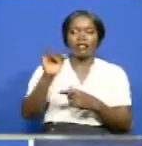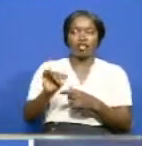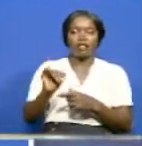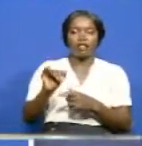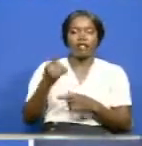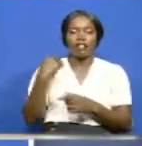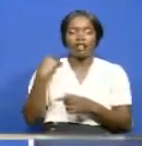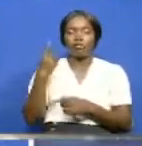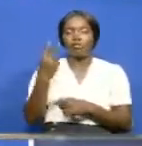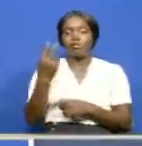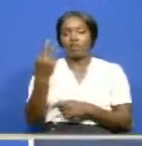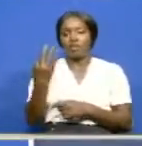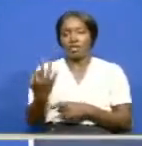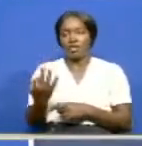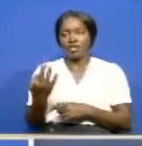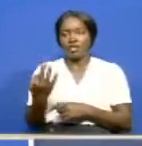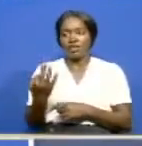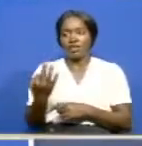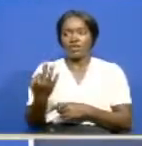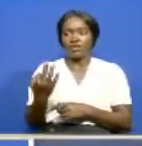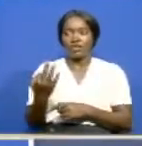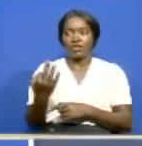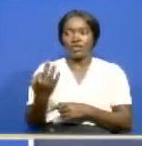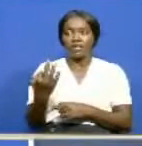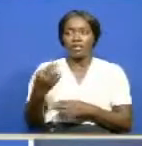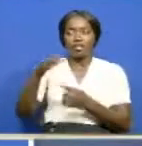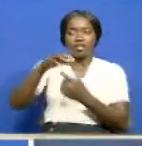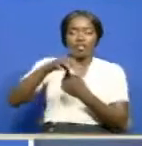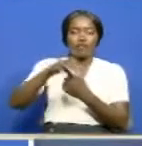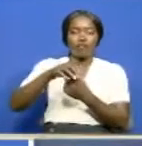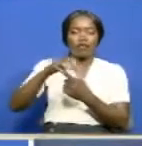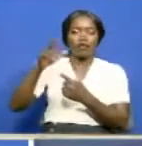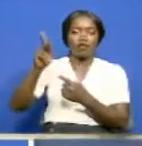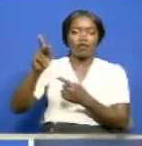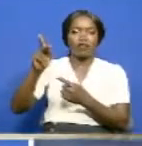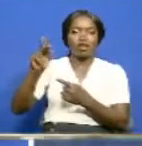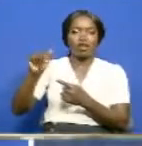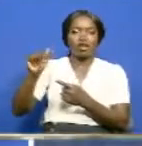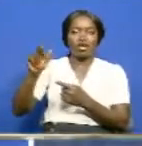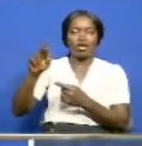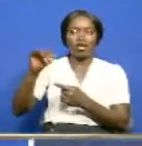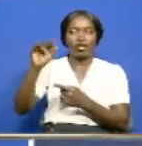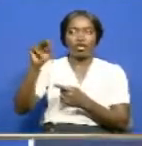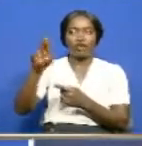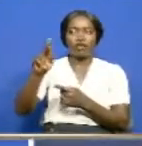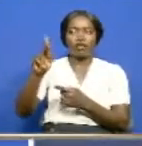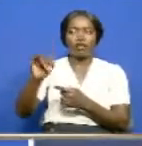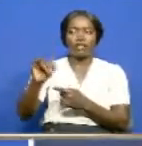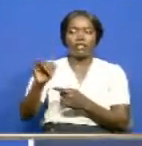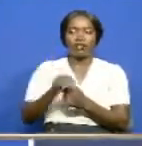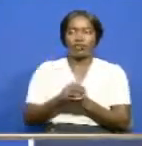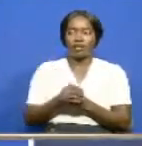respectively. National Duathlon elite women champion Catherine Kariuki finished fifth. It's very nice